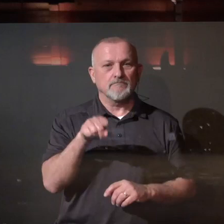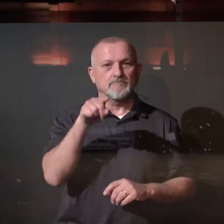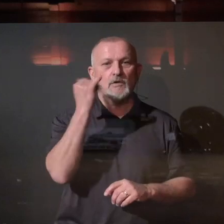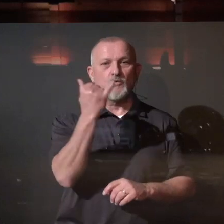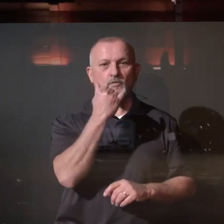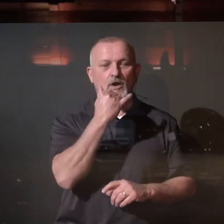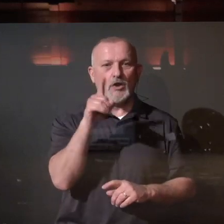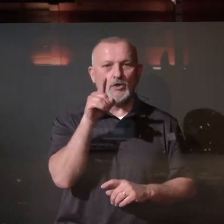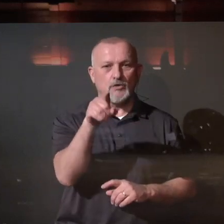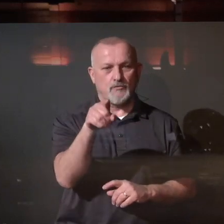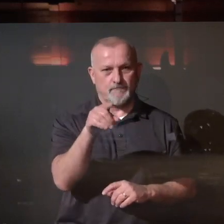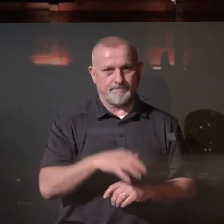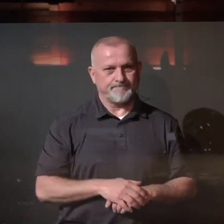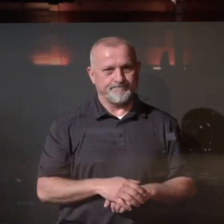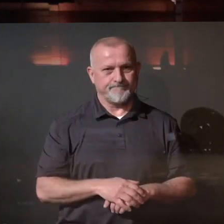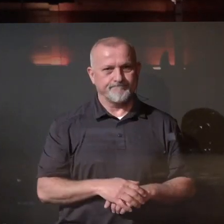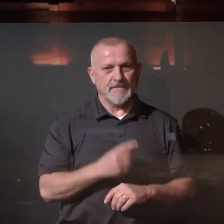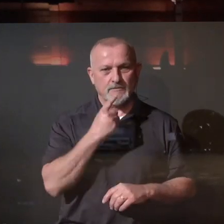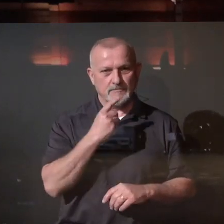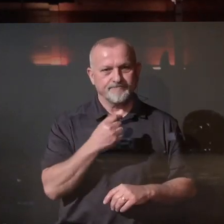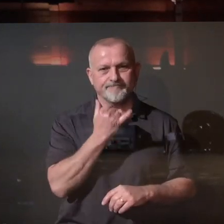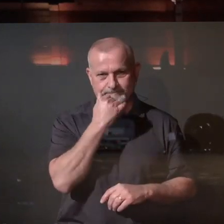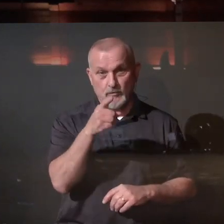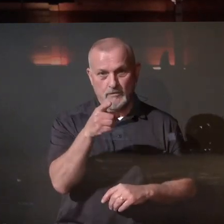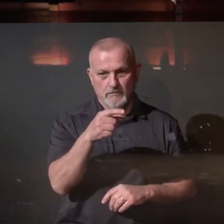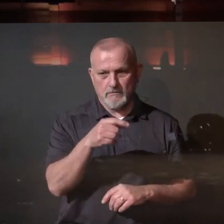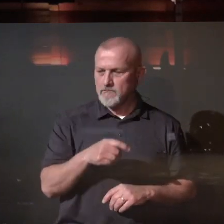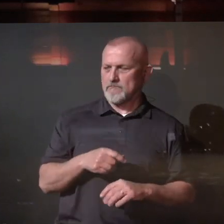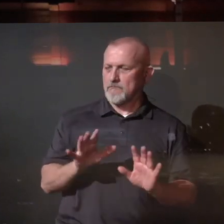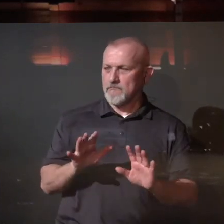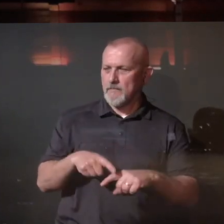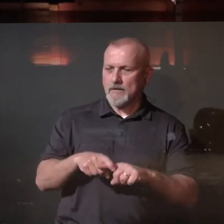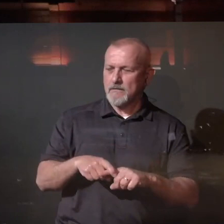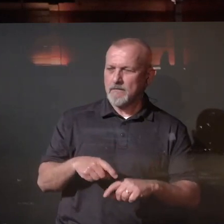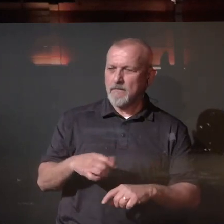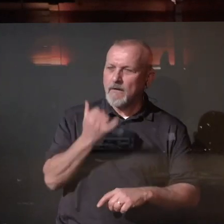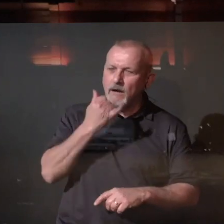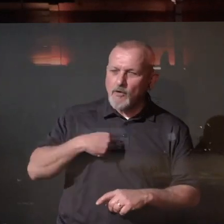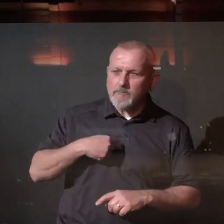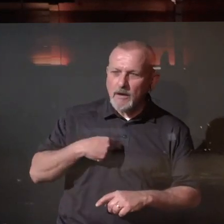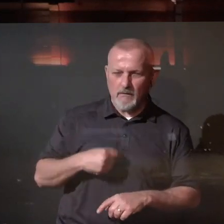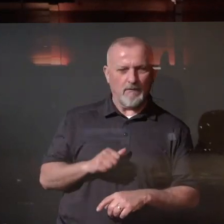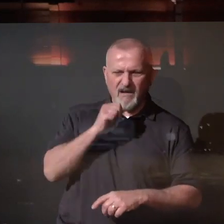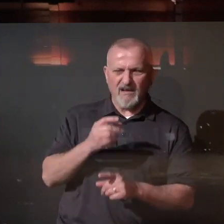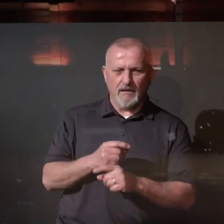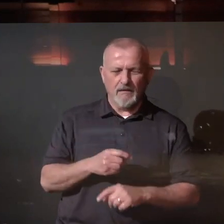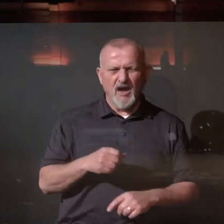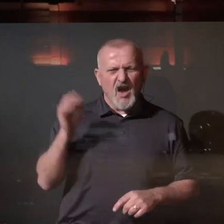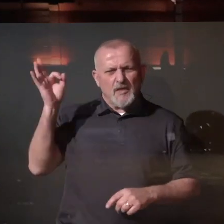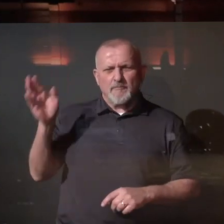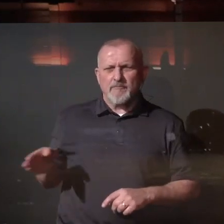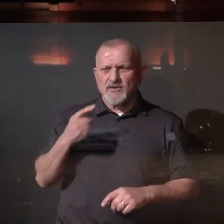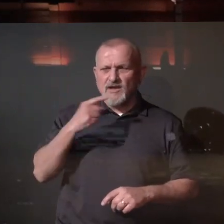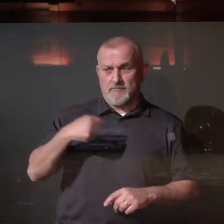wrong. I would say you're wrong. I'm wrong? I mean, that doesn't sit well, right? Preacher's telling me that I'm wrong